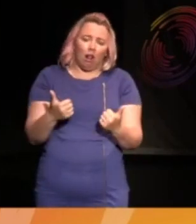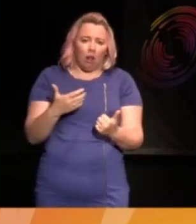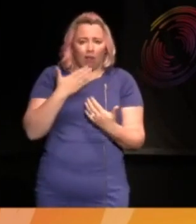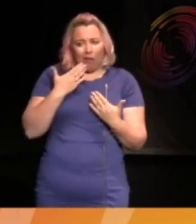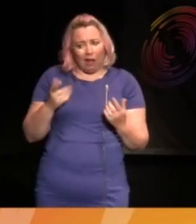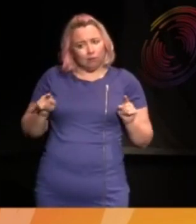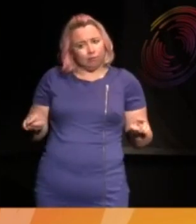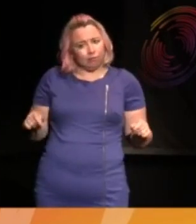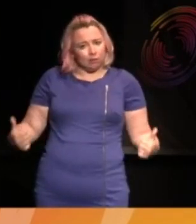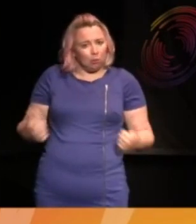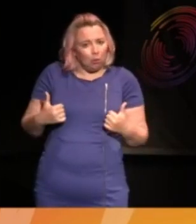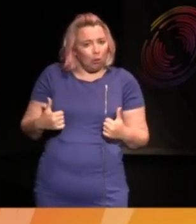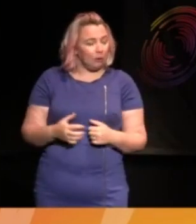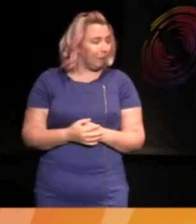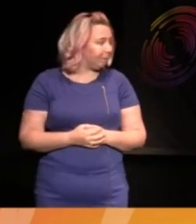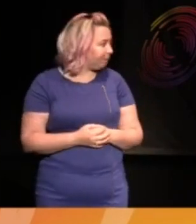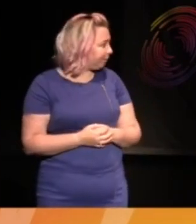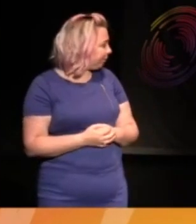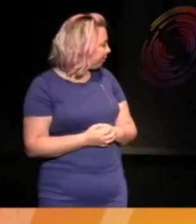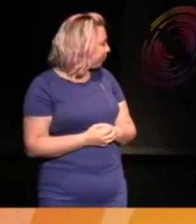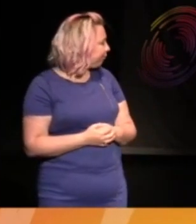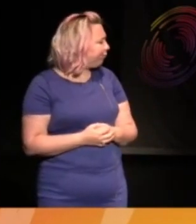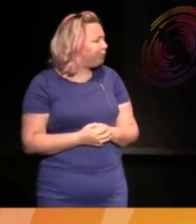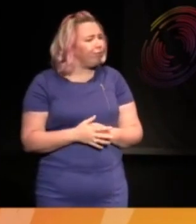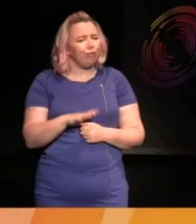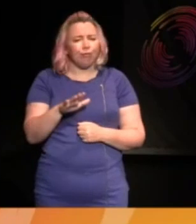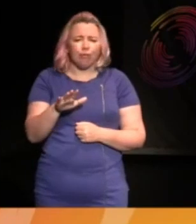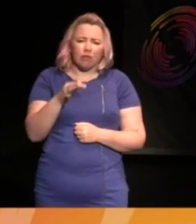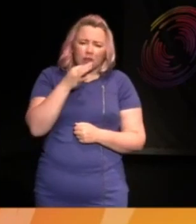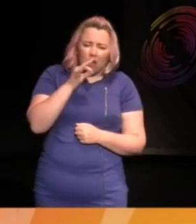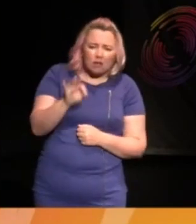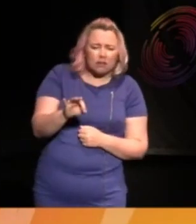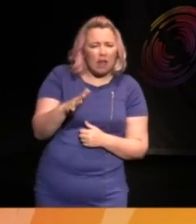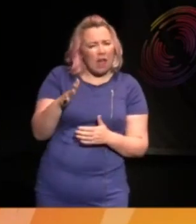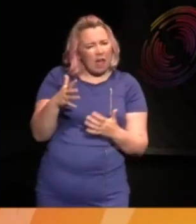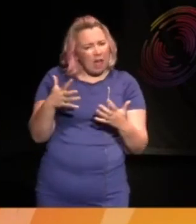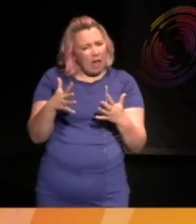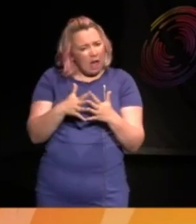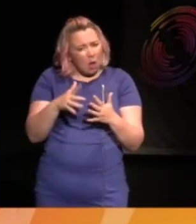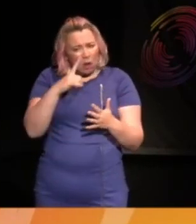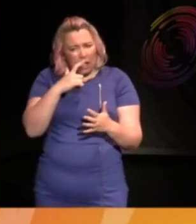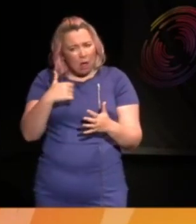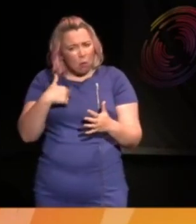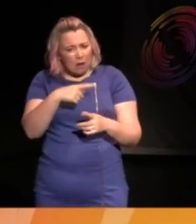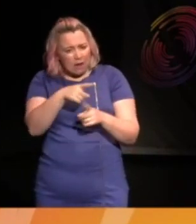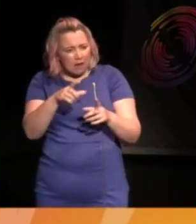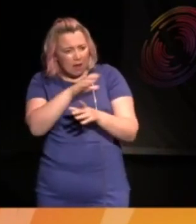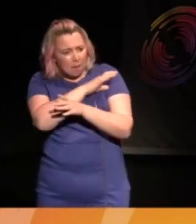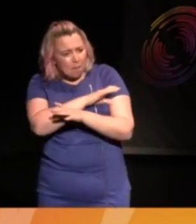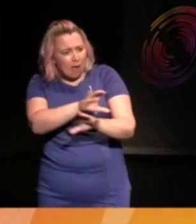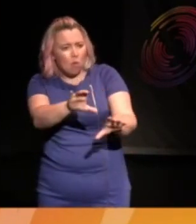do we empower people that are experiencing this so that they can be seen and heard,